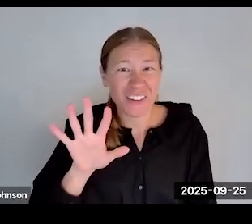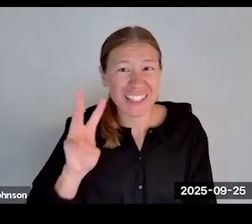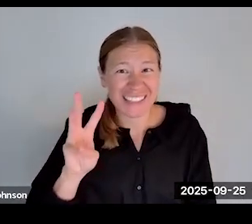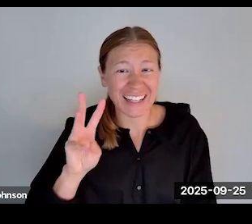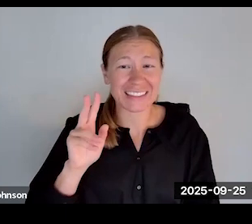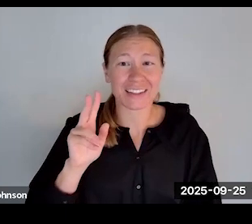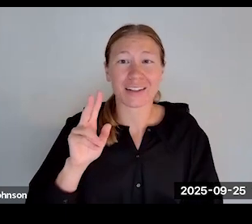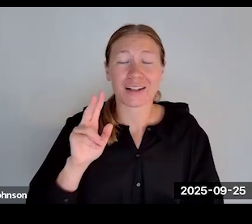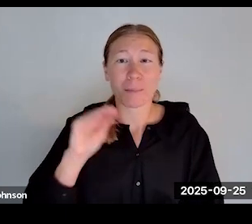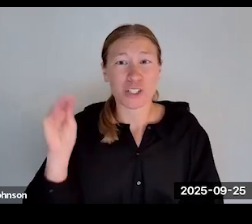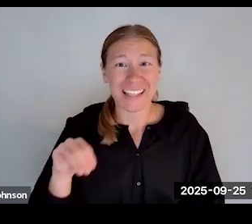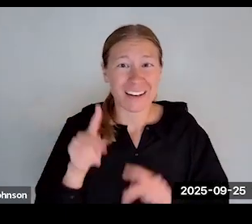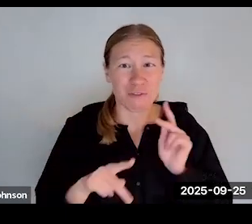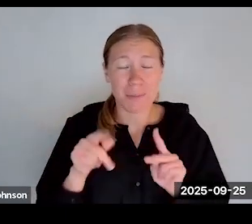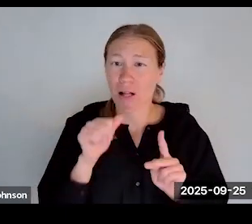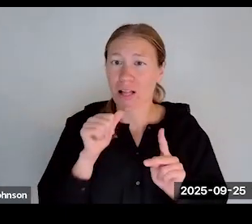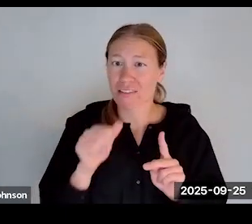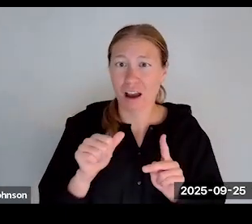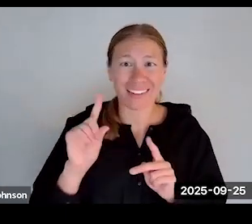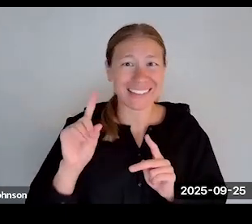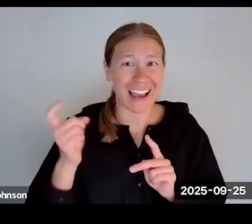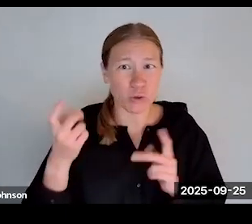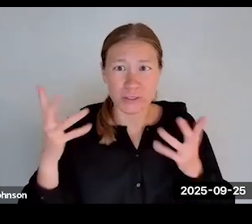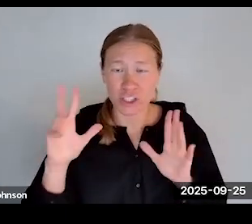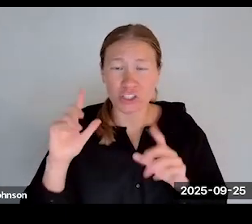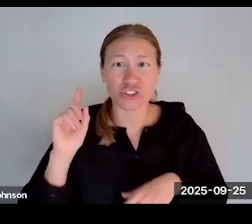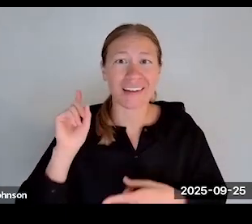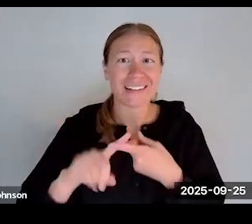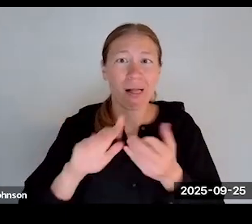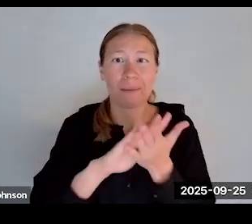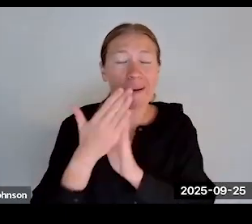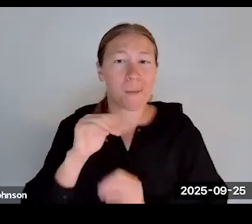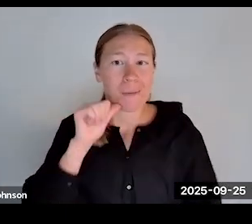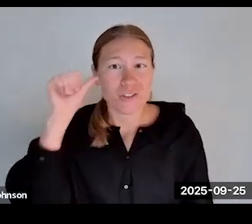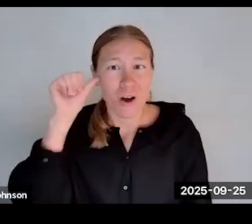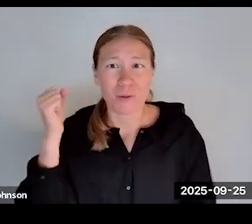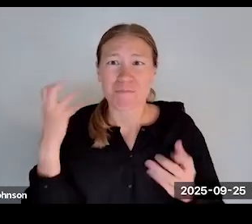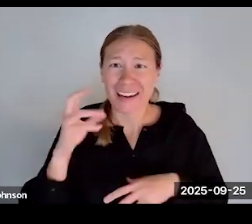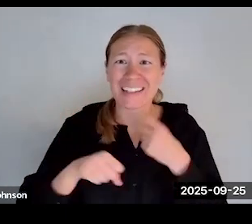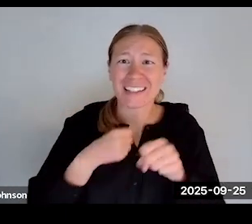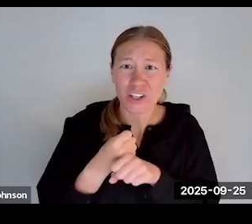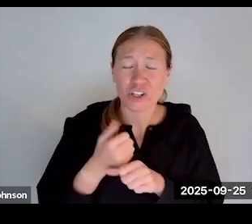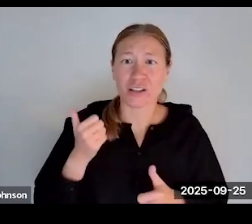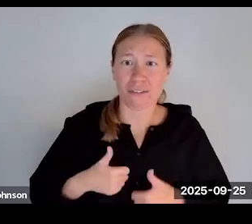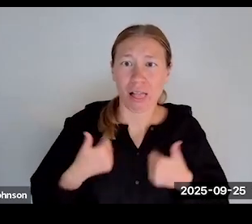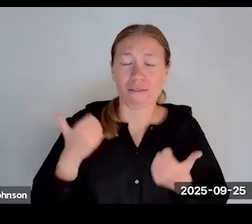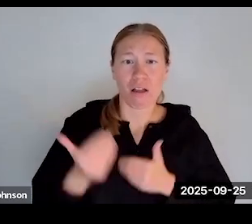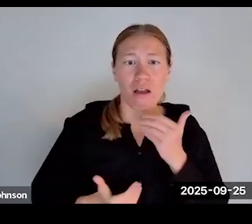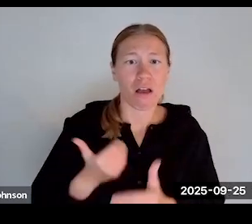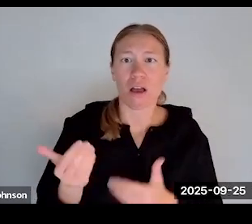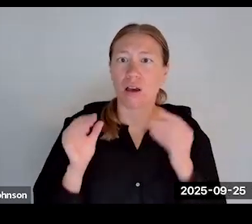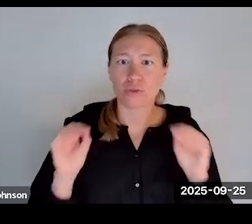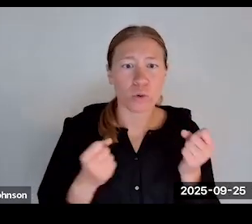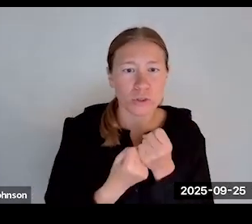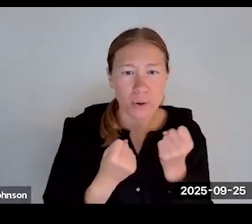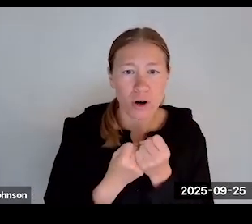aren't diagnosed until adulthood, which means many people go years without support. Even after diagnosis, only 1